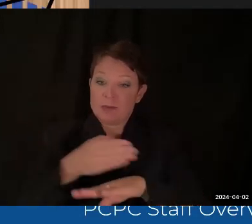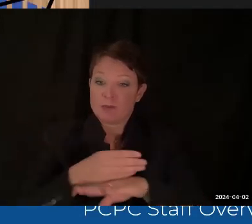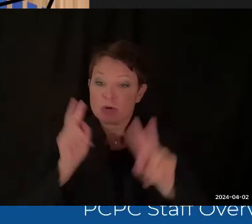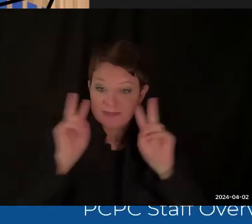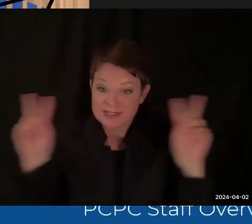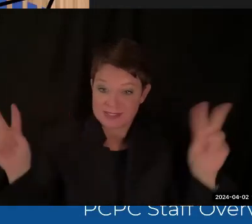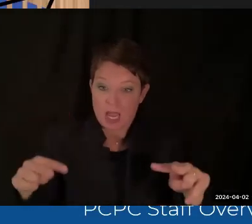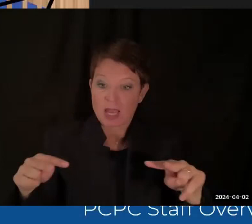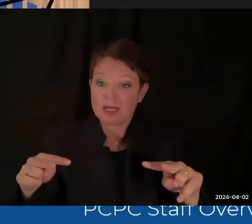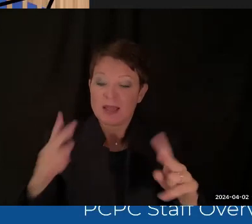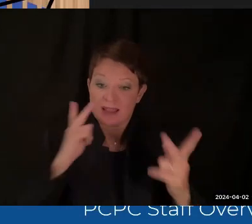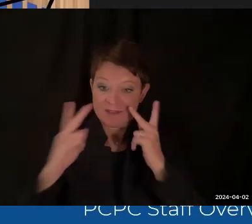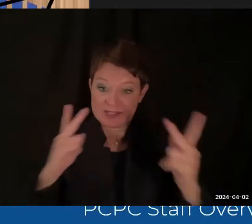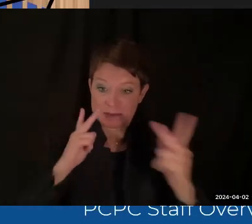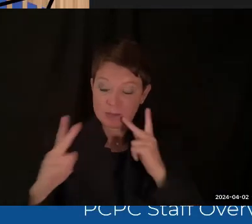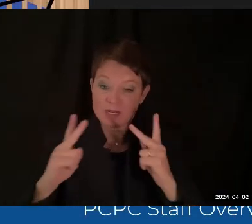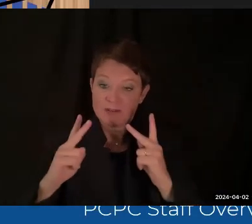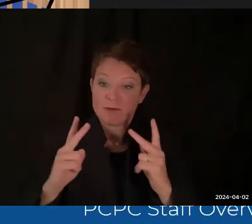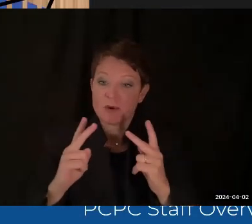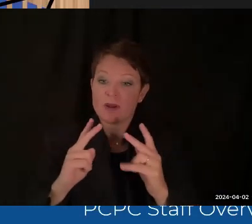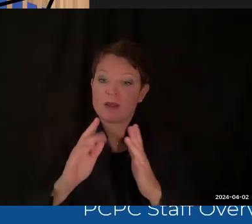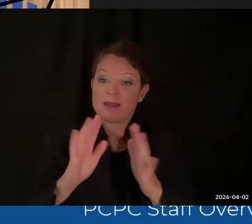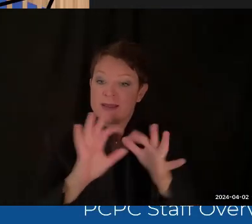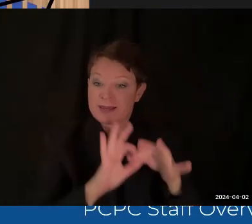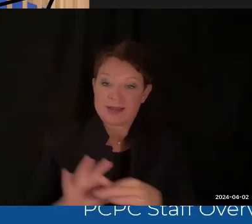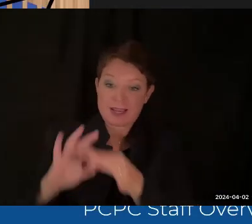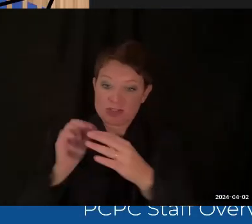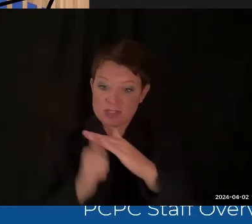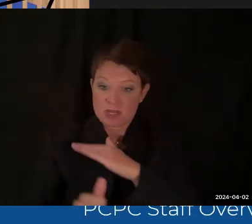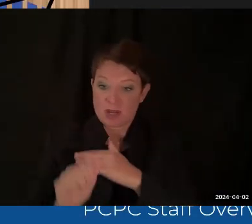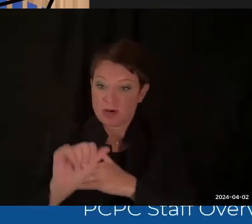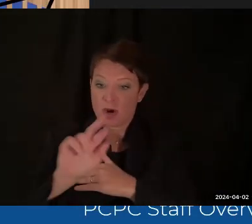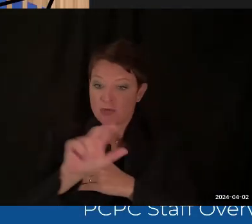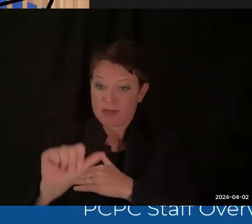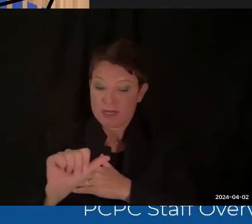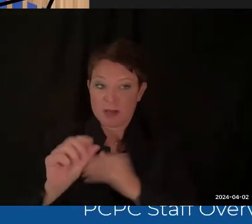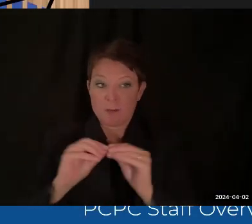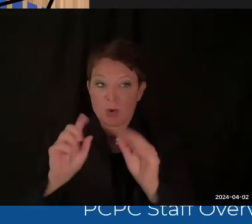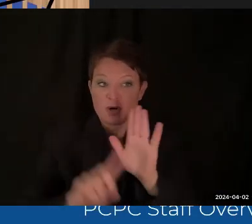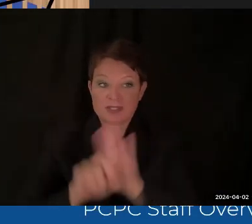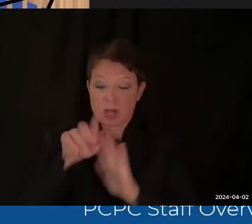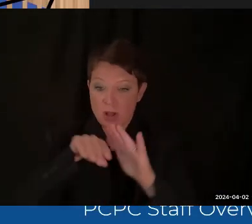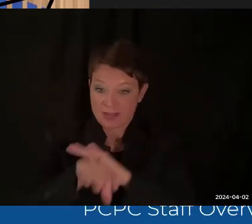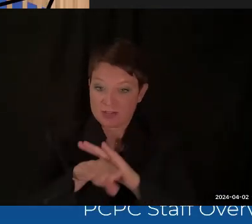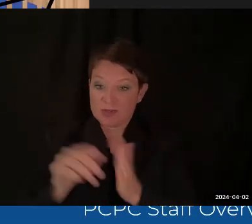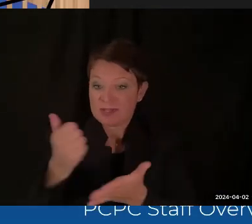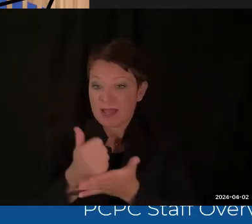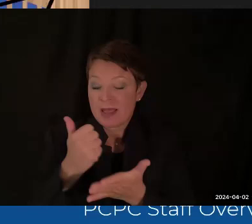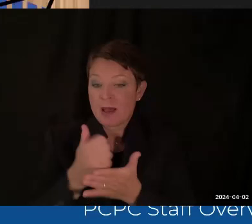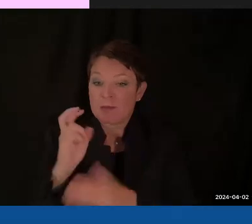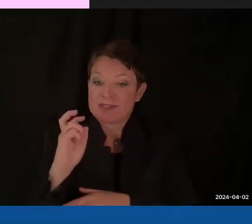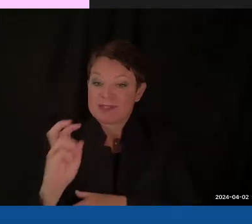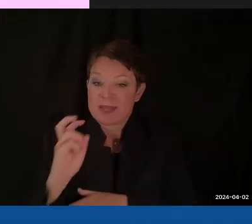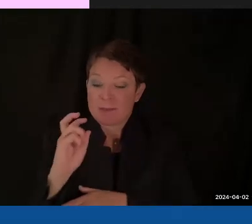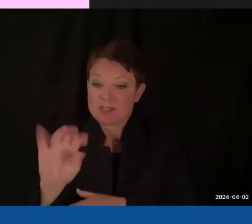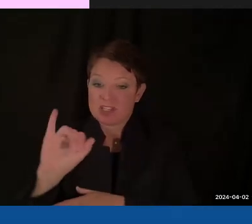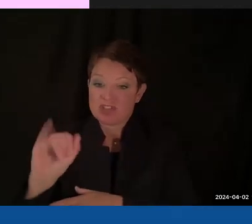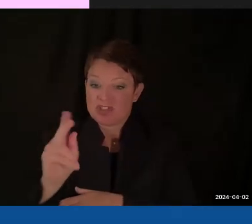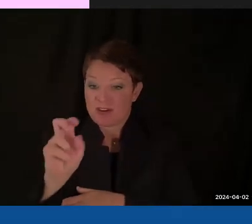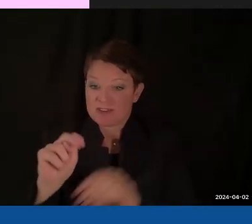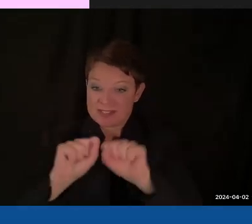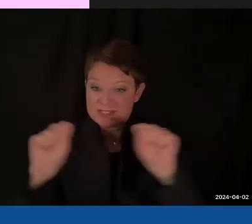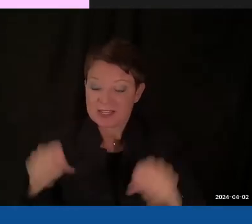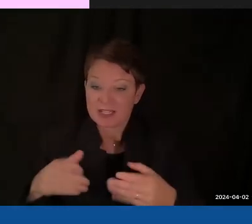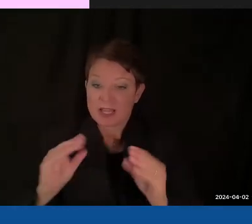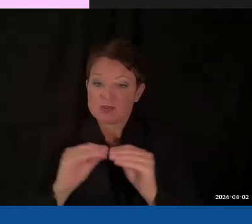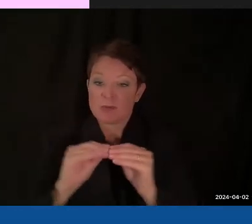lines and the visibility of public connections under the arena. Taller entrances could also help SEPTA's Jefferson Station,